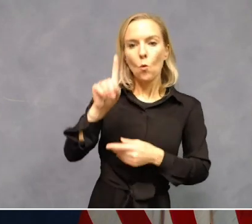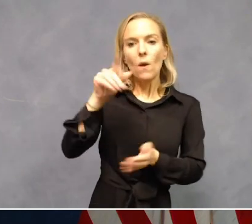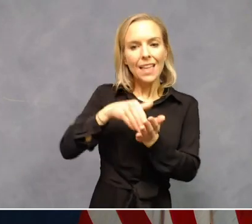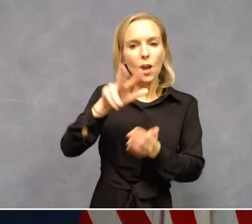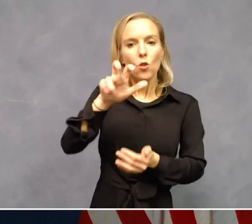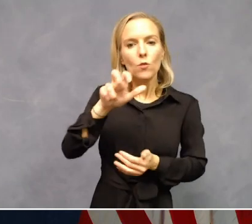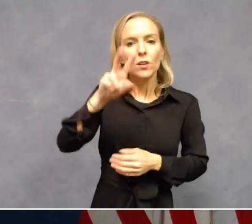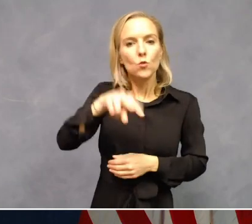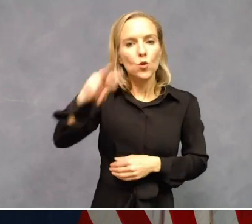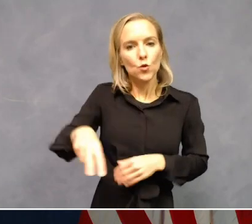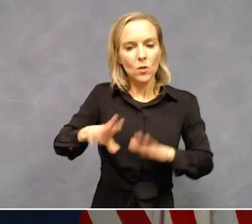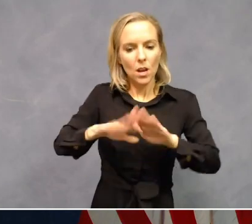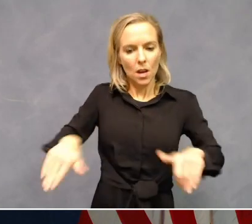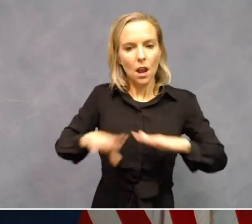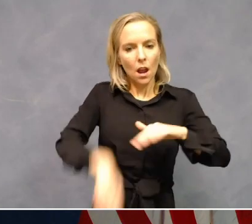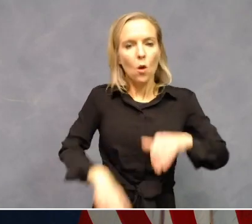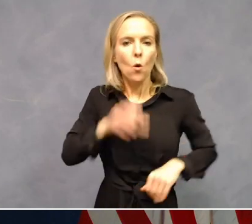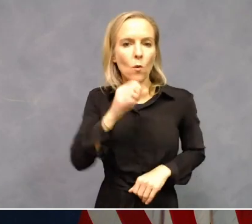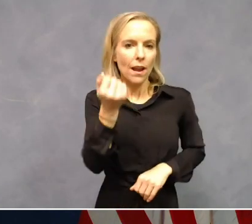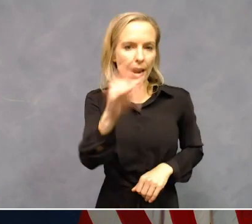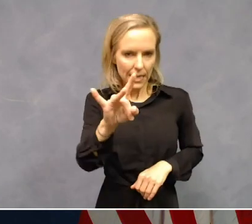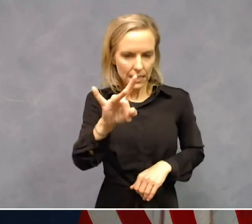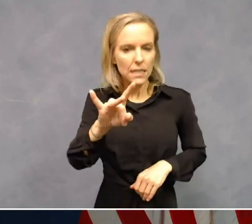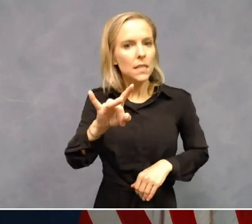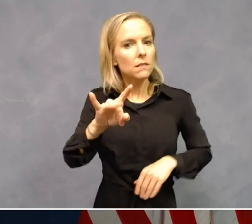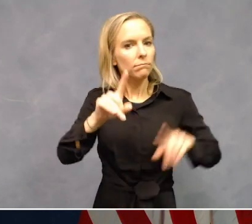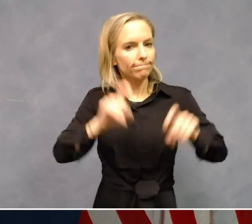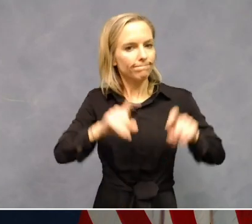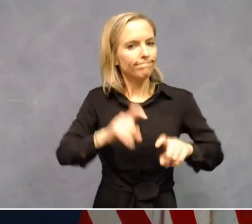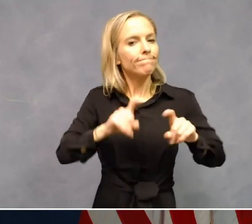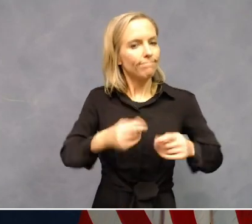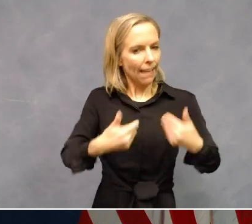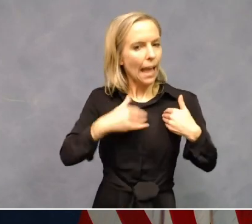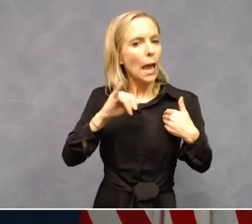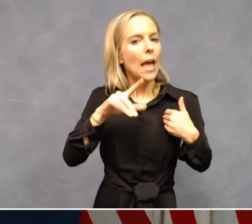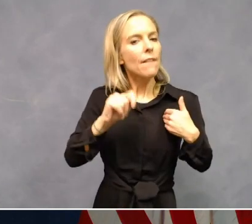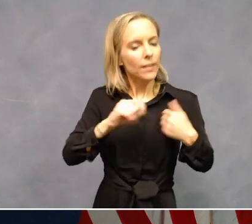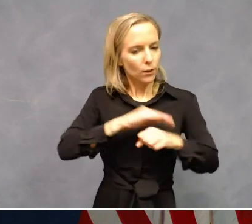1,322 kids under 18 testing positive for COVID-19.